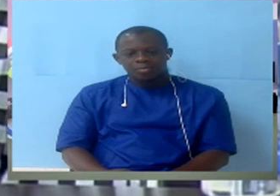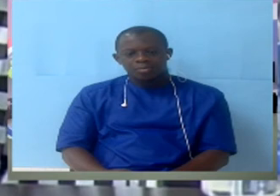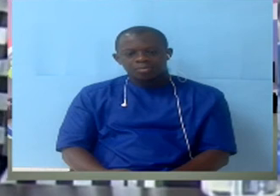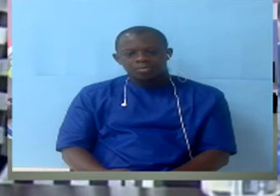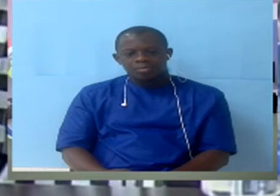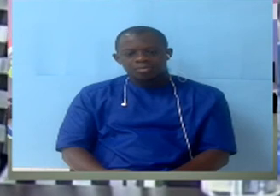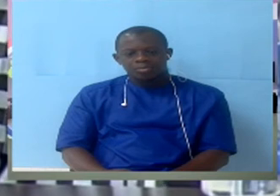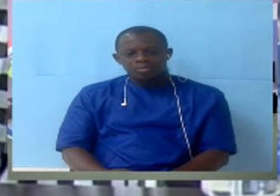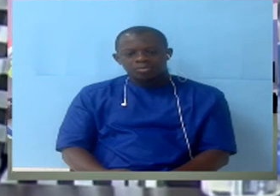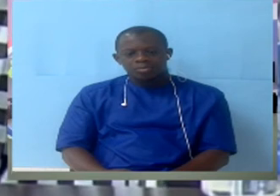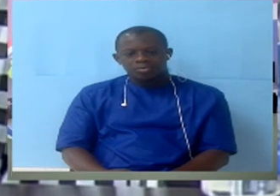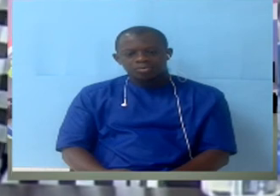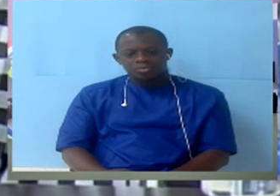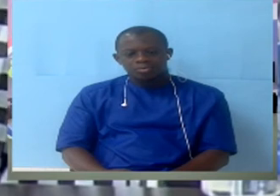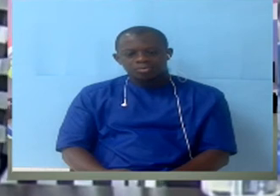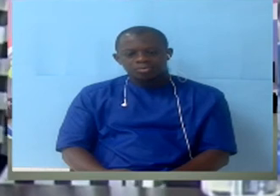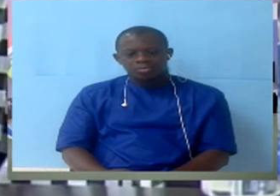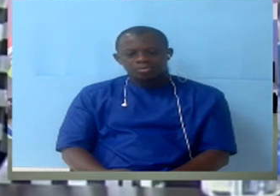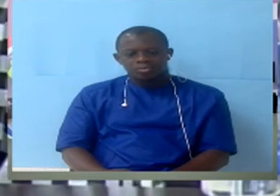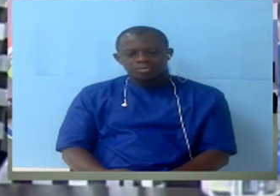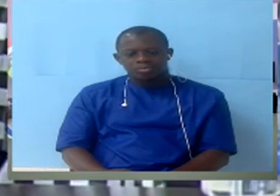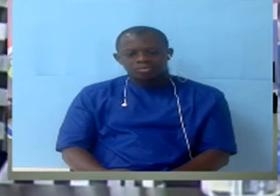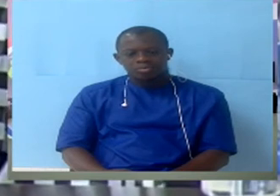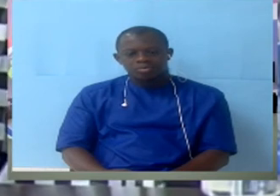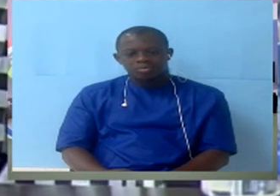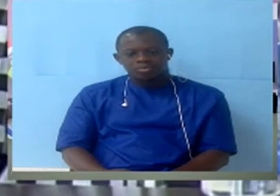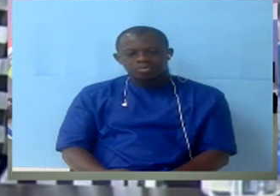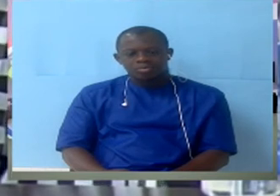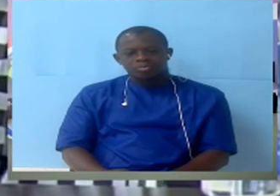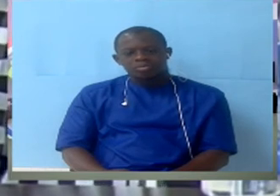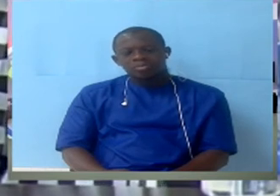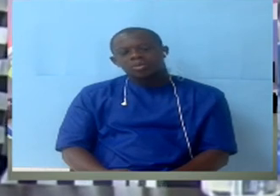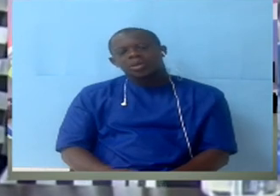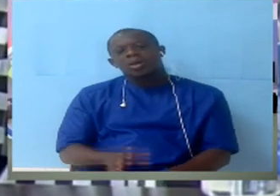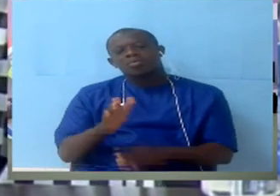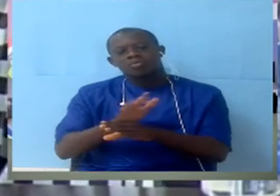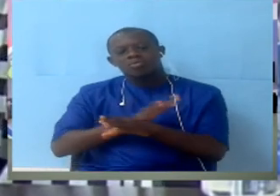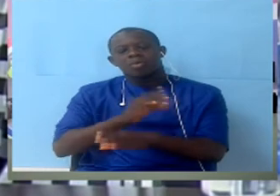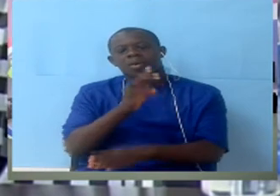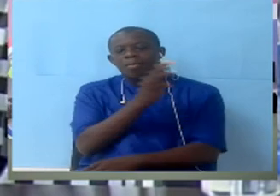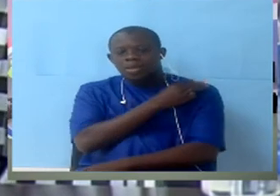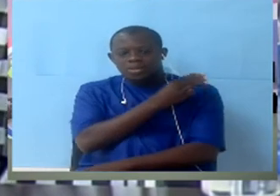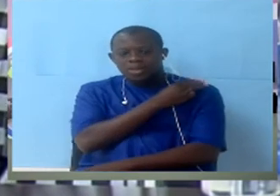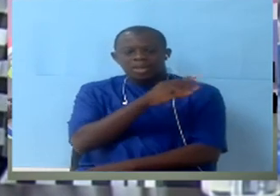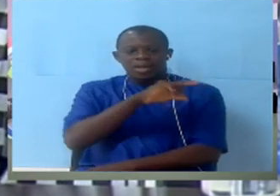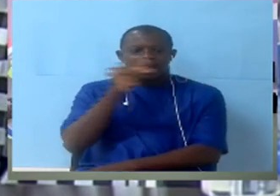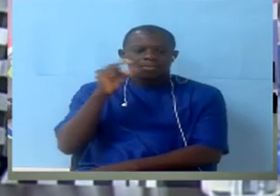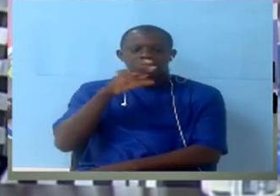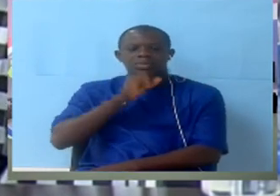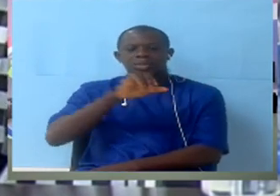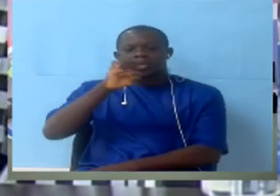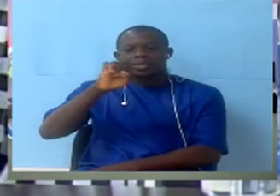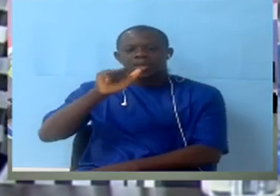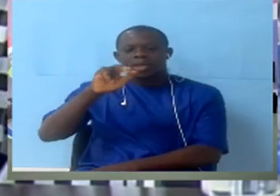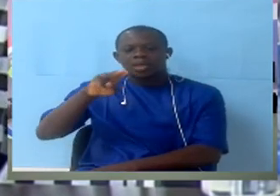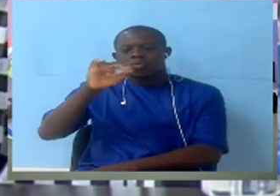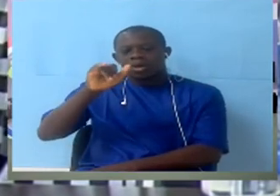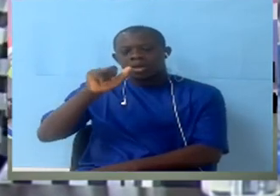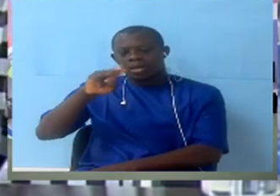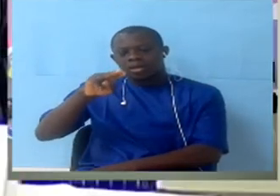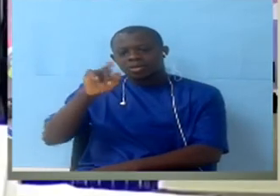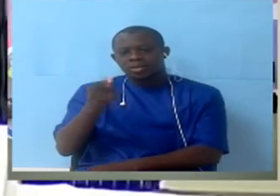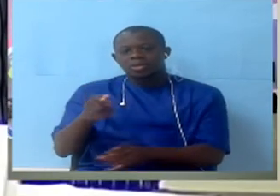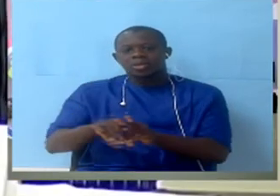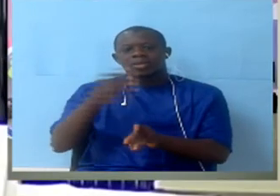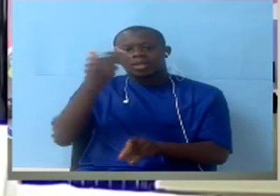transfer 96-97. Nada move kala kunyola Upper Basic School. Our headmaster was Mr. Sanyang, but 1996-97, I